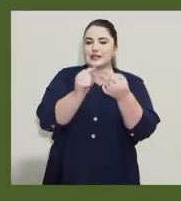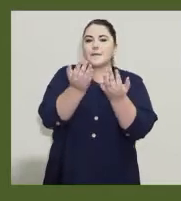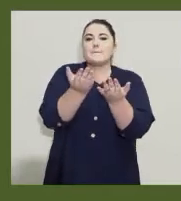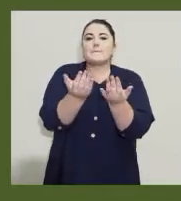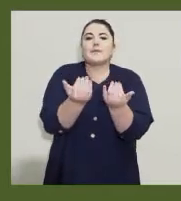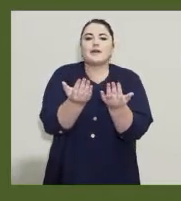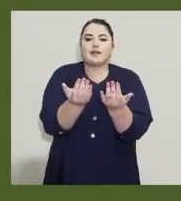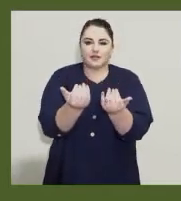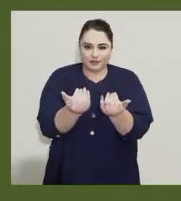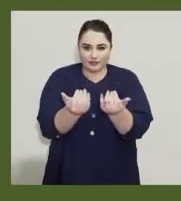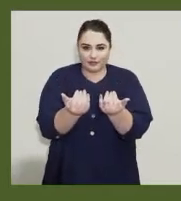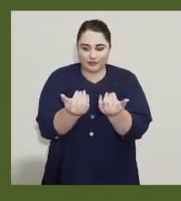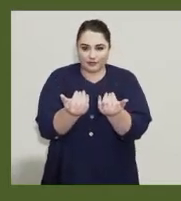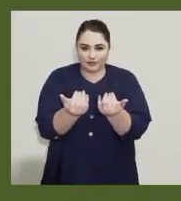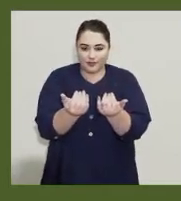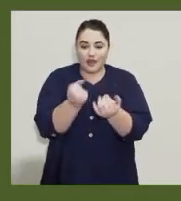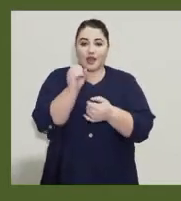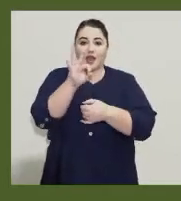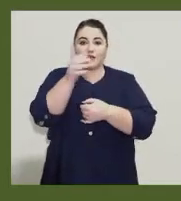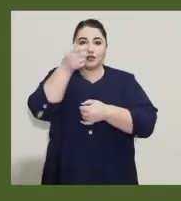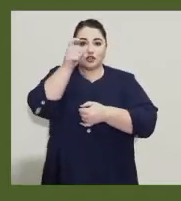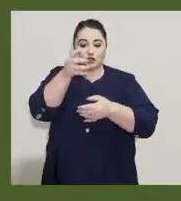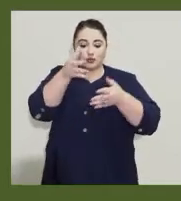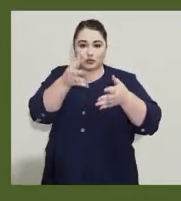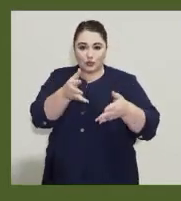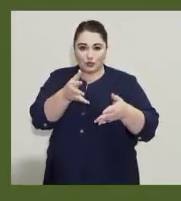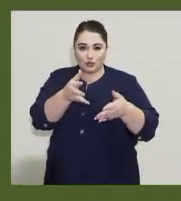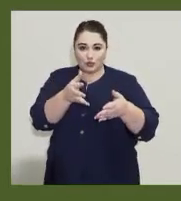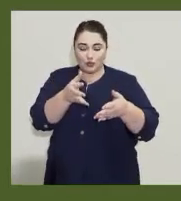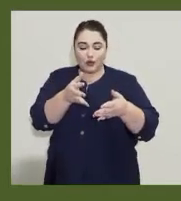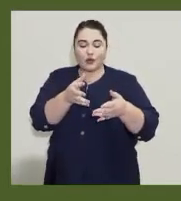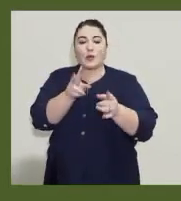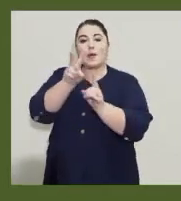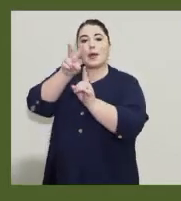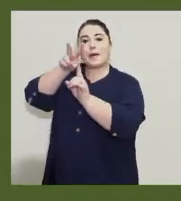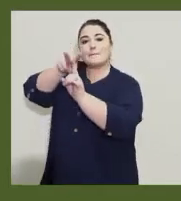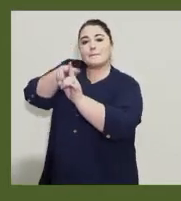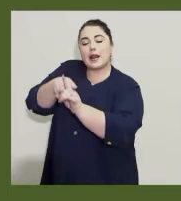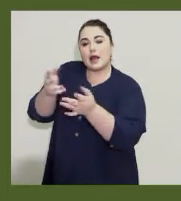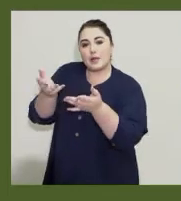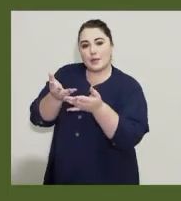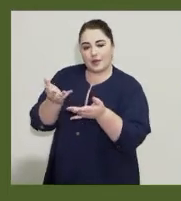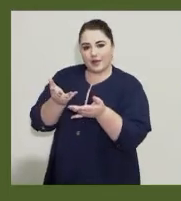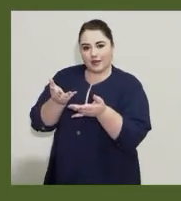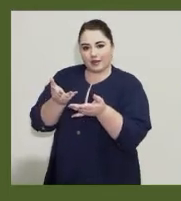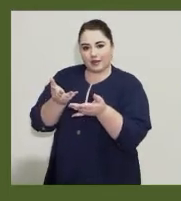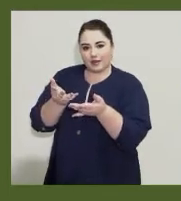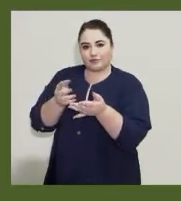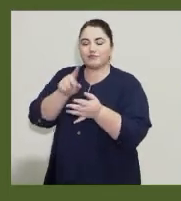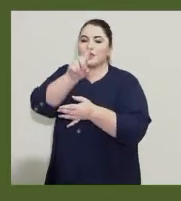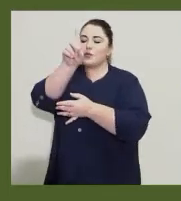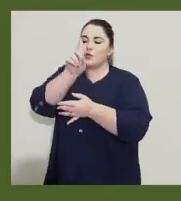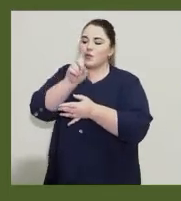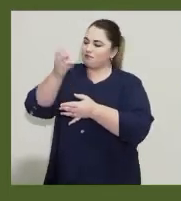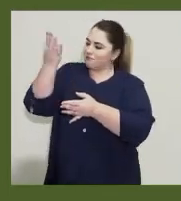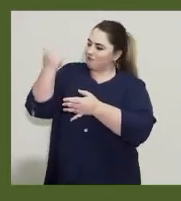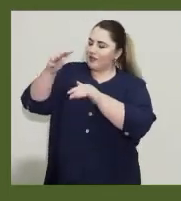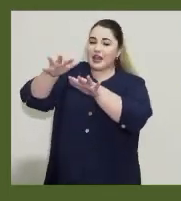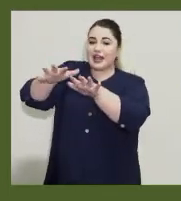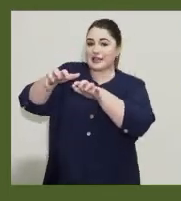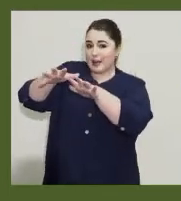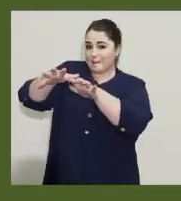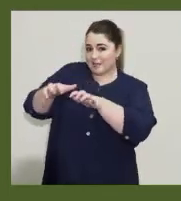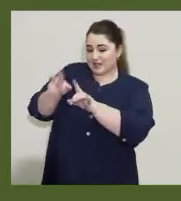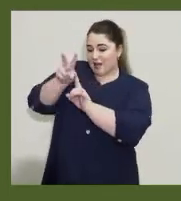a prediction. Now, when we look at this, we will apply it to some questions from past